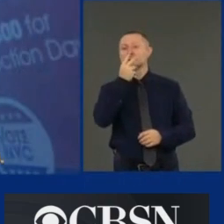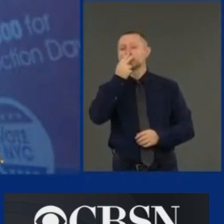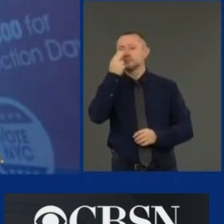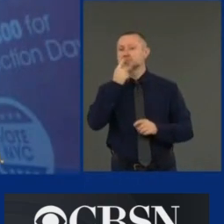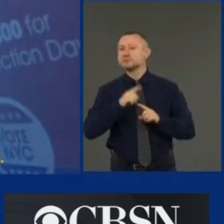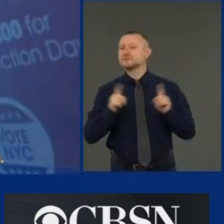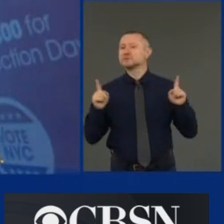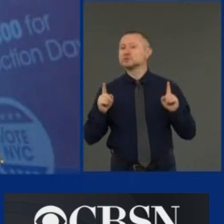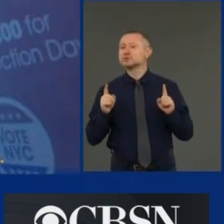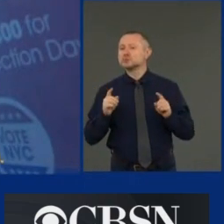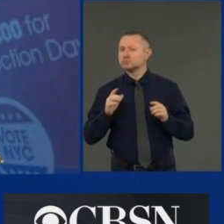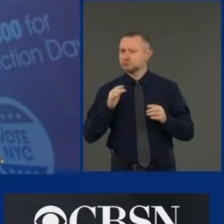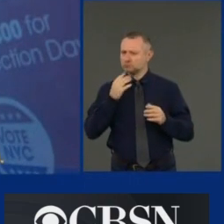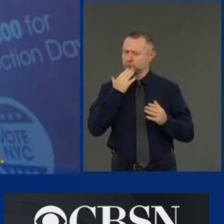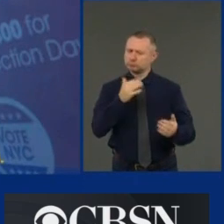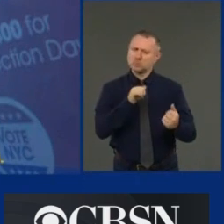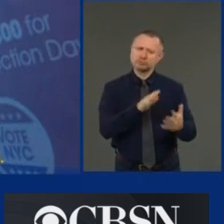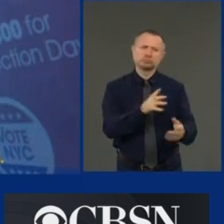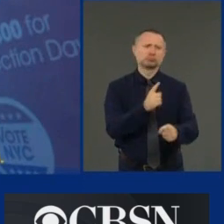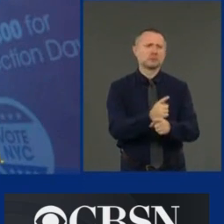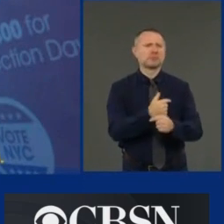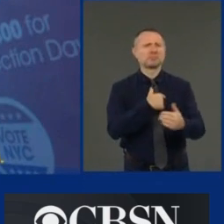much. The